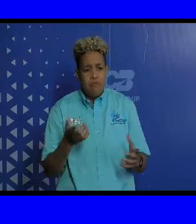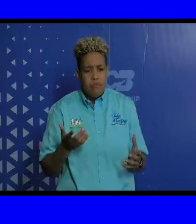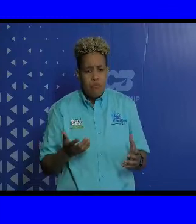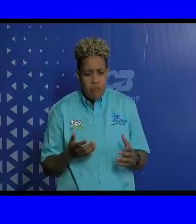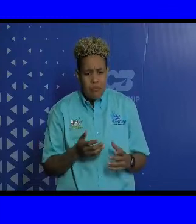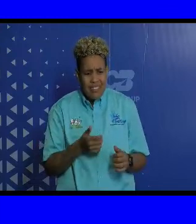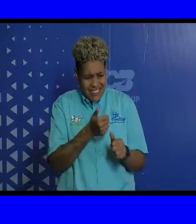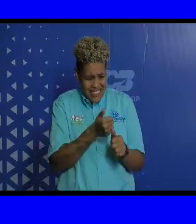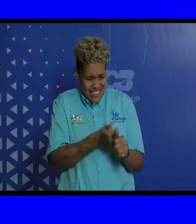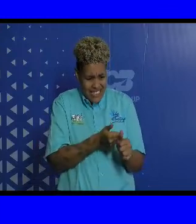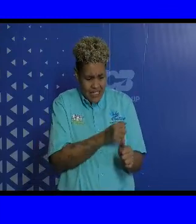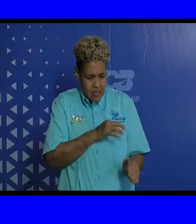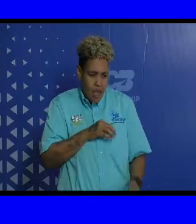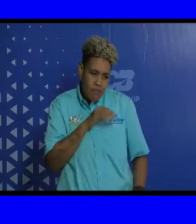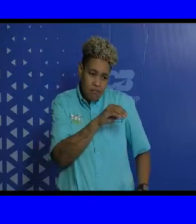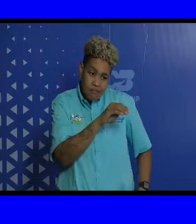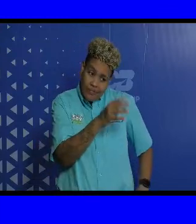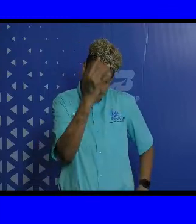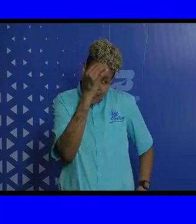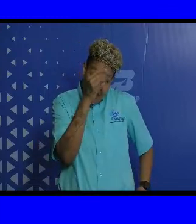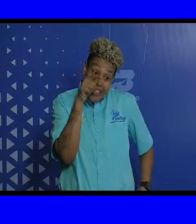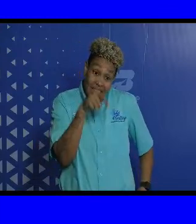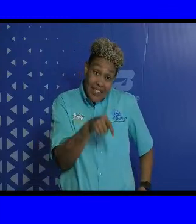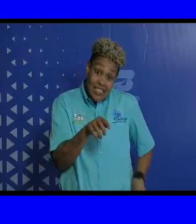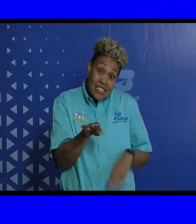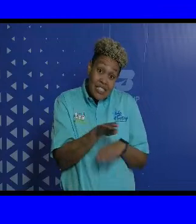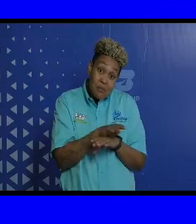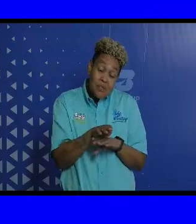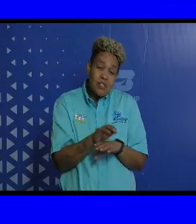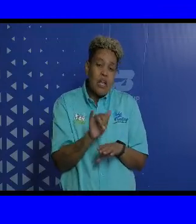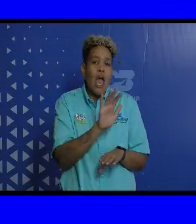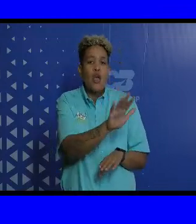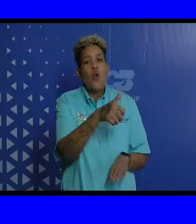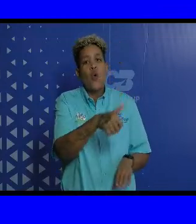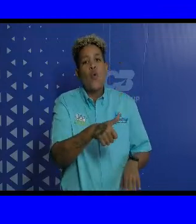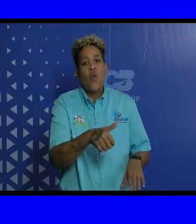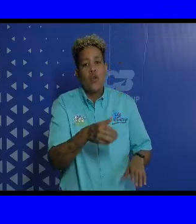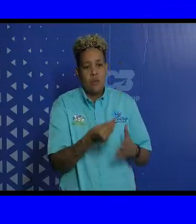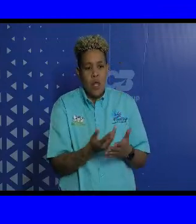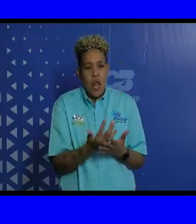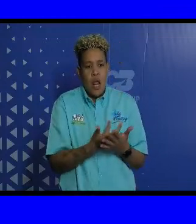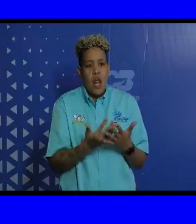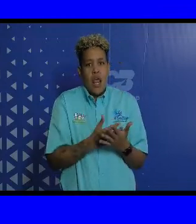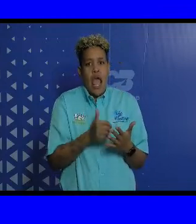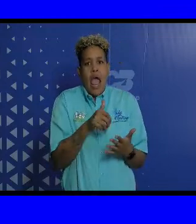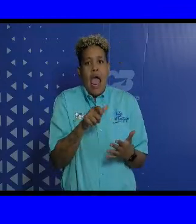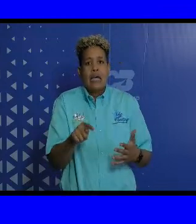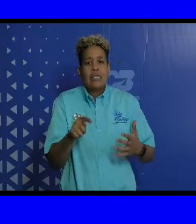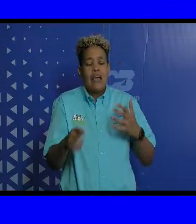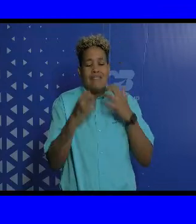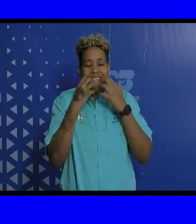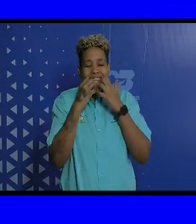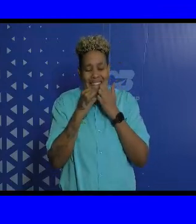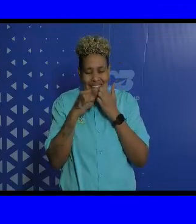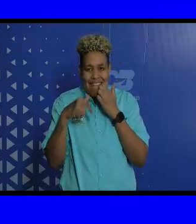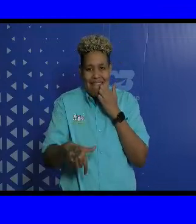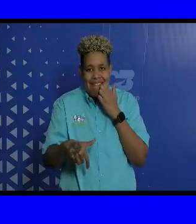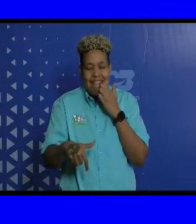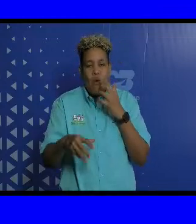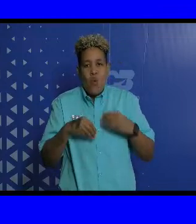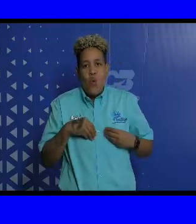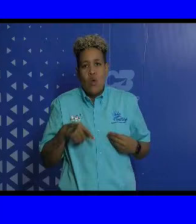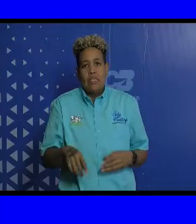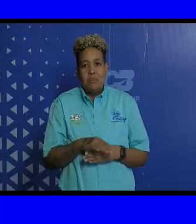inoculating each staff member to think that this business is their income-generating asset that they have to take absolute ownership